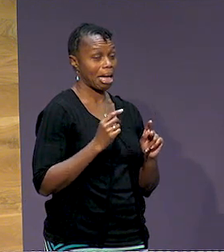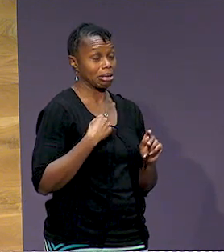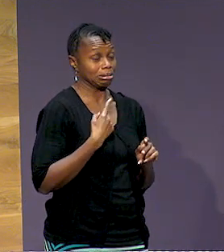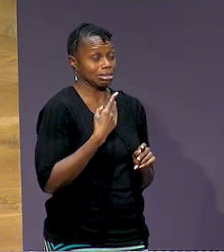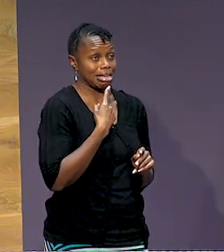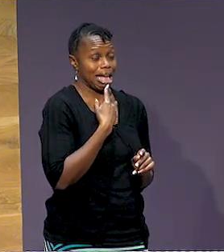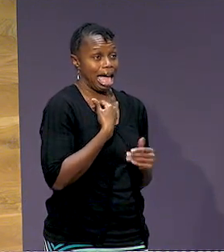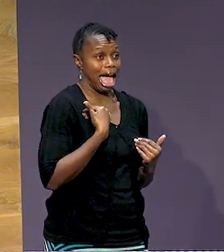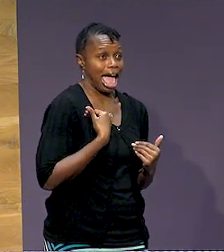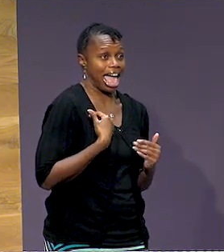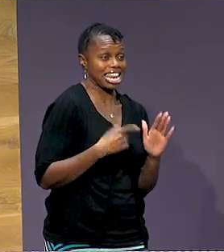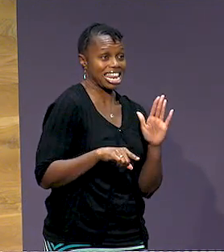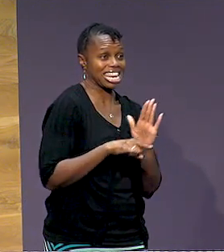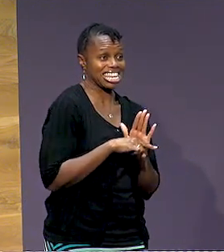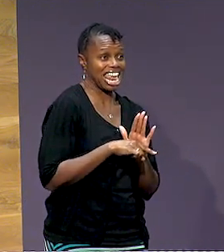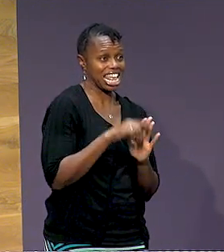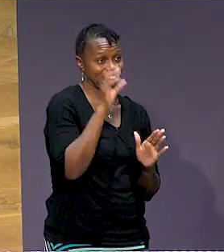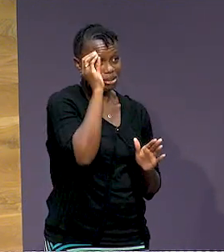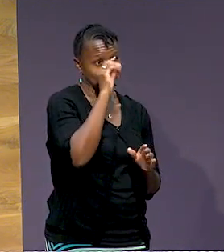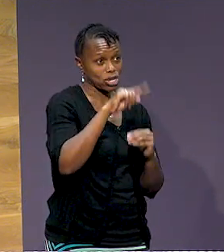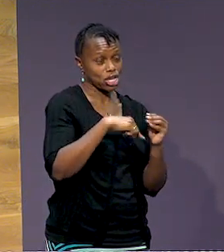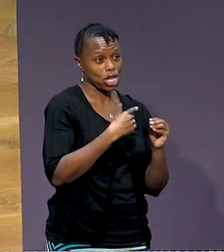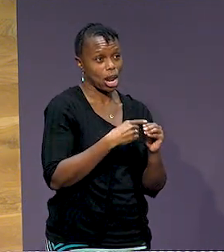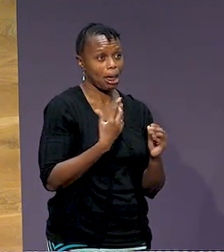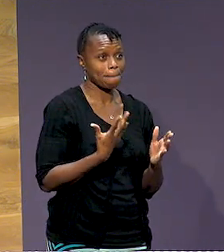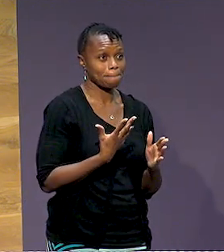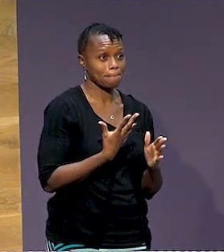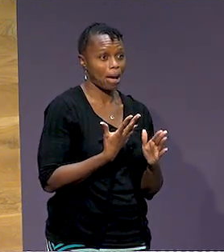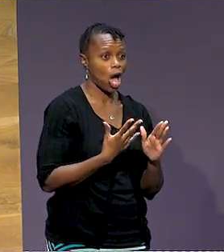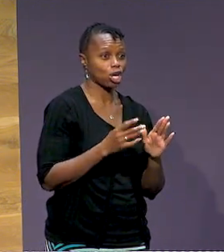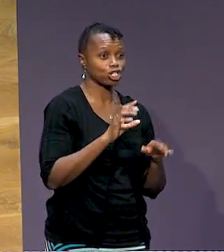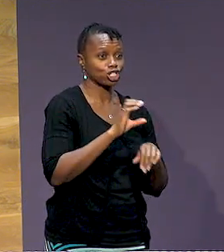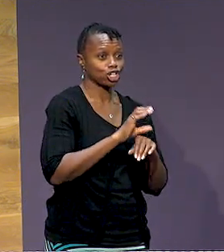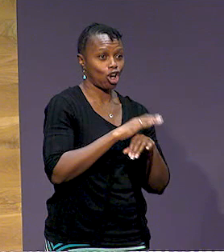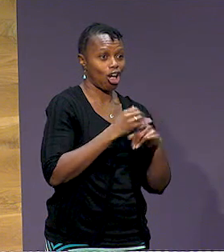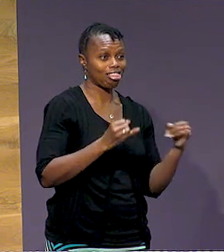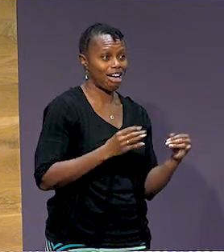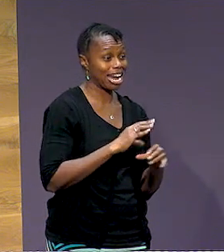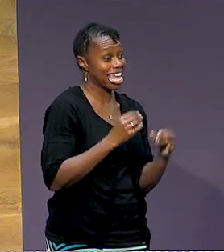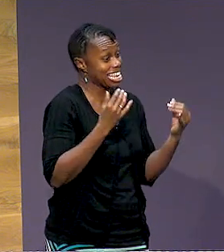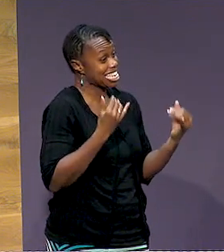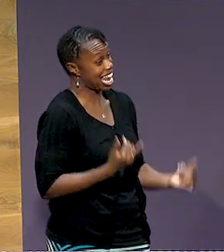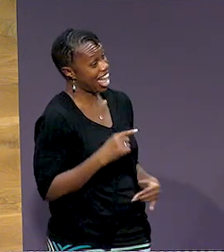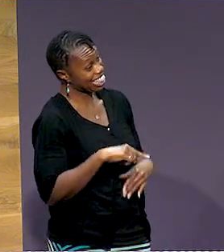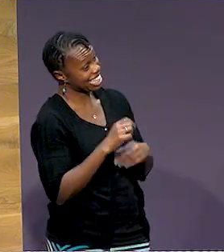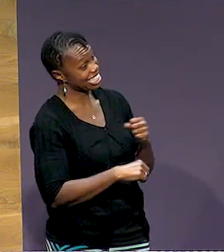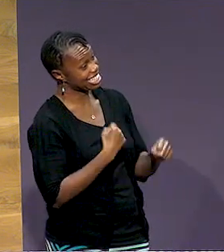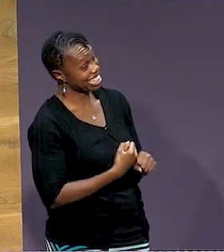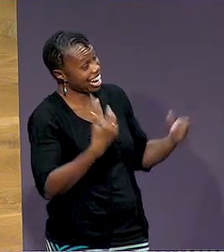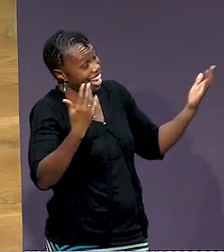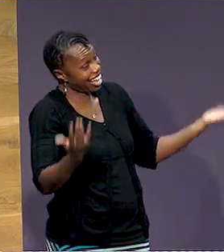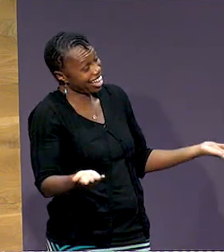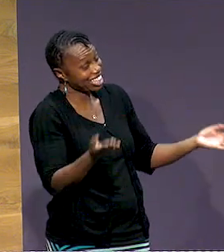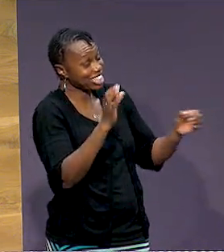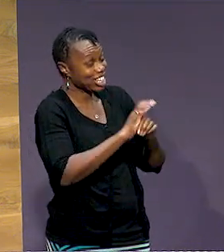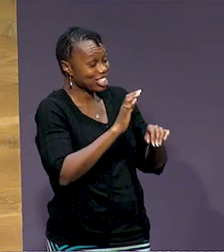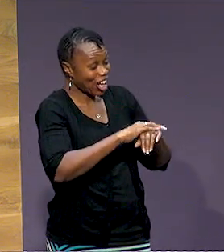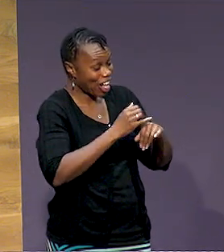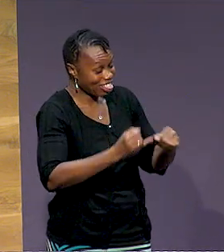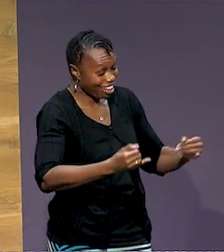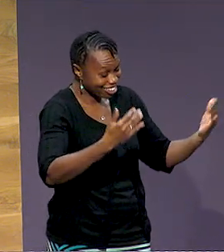online. And then here we are in 2020 where everyone's church is online, right? So also humility. Right, exactly. And